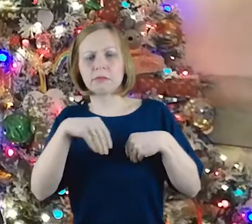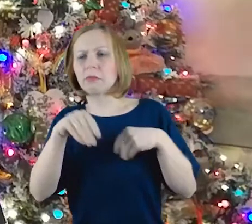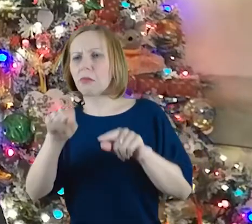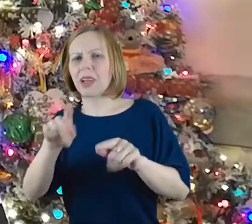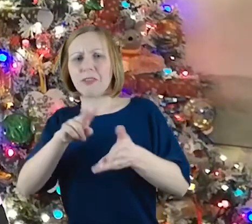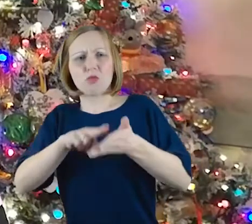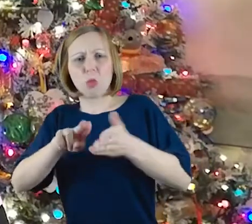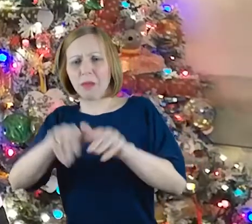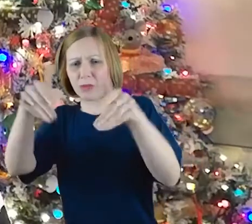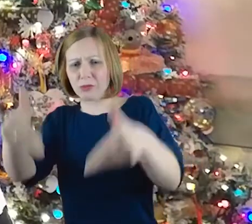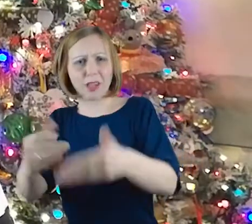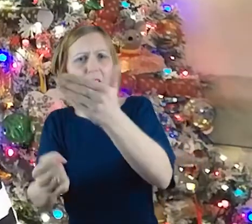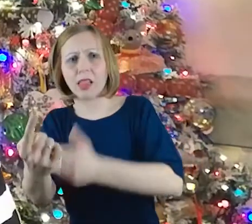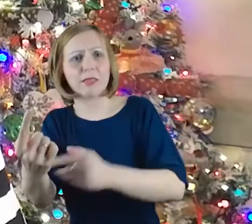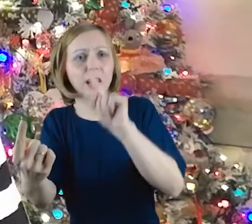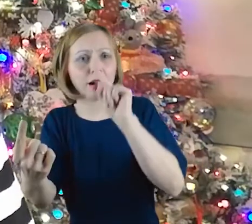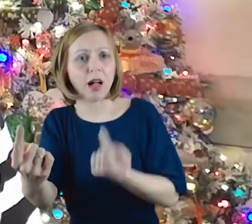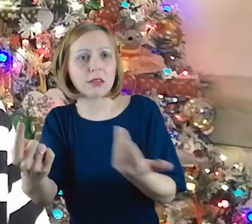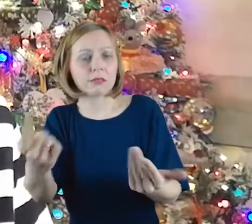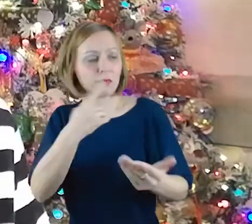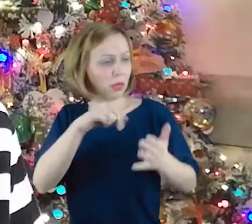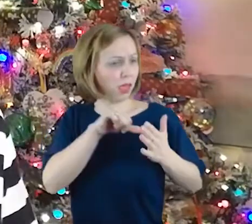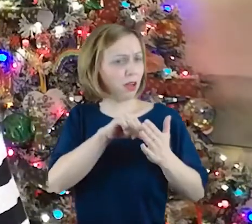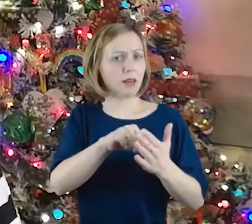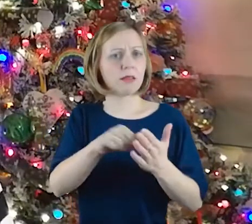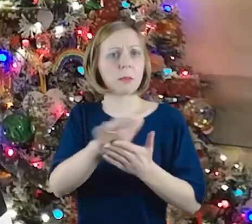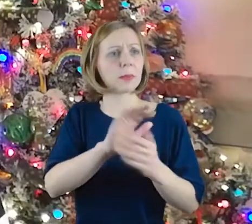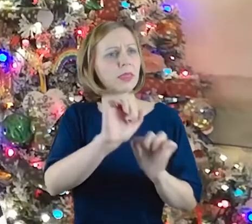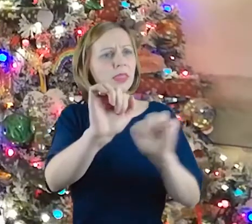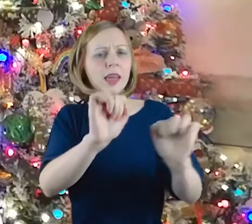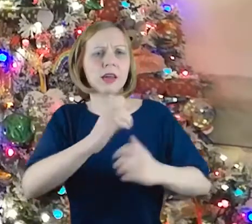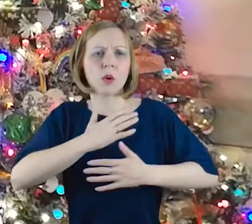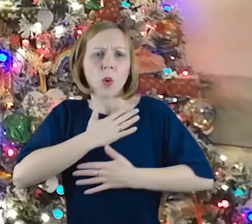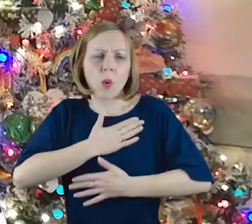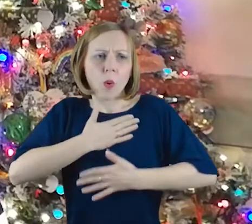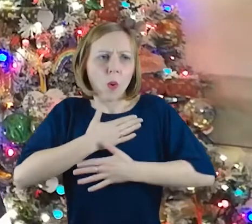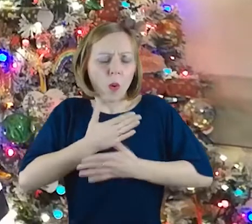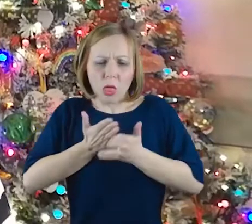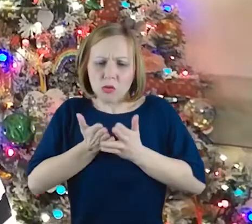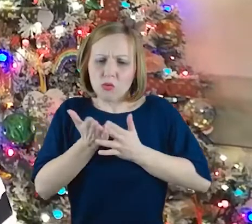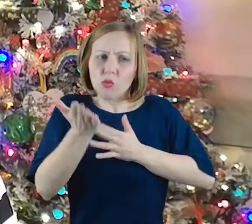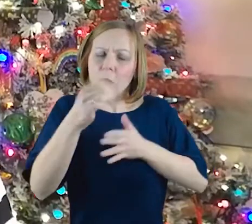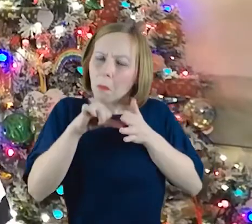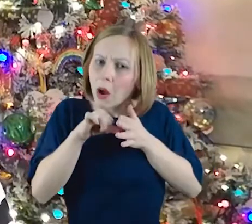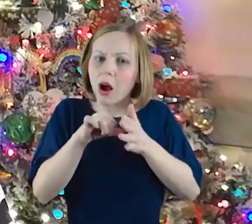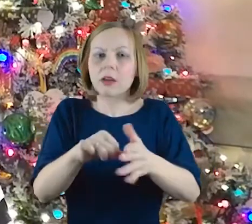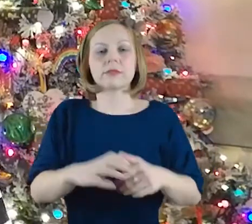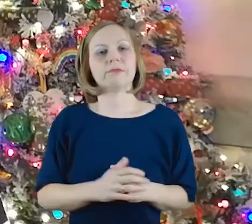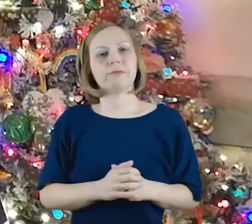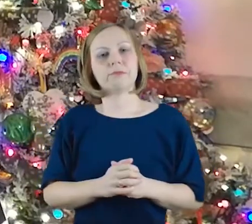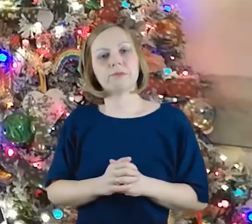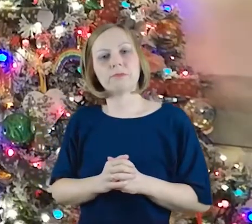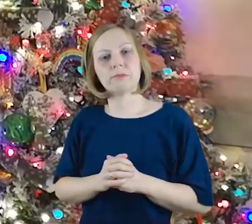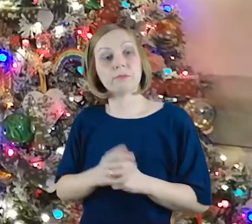has been very hard for people. And so their grief and bereavement journey has been very difficult. Christmas time particularly